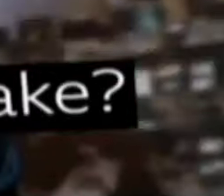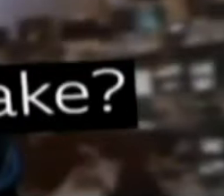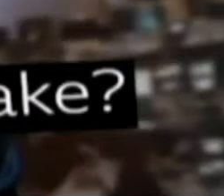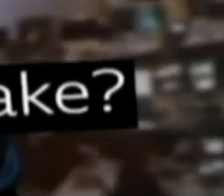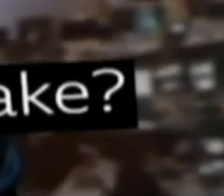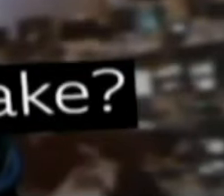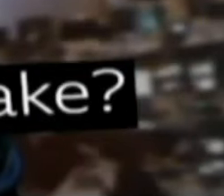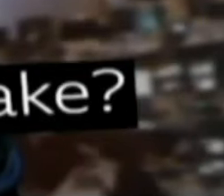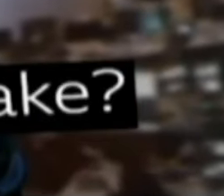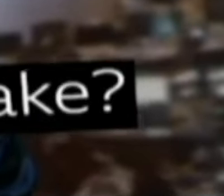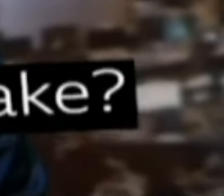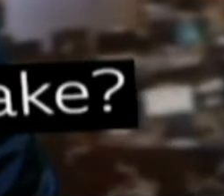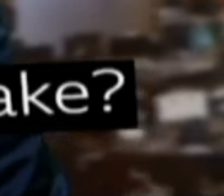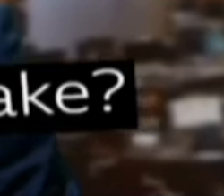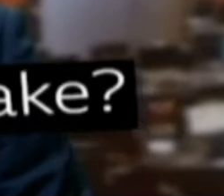Mis padres llegaron al Reino Unido en